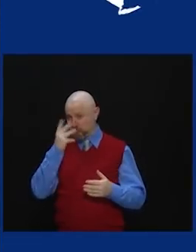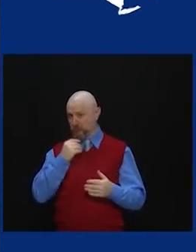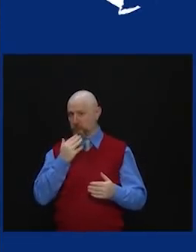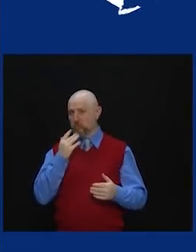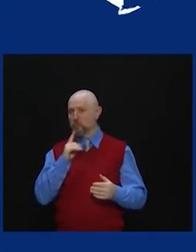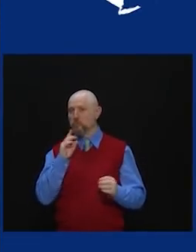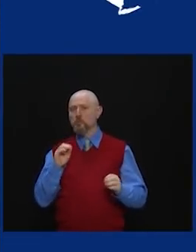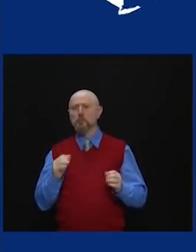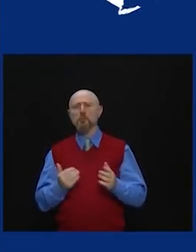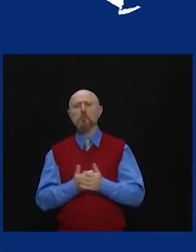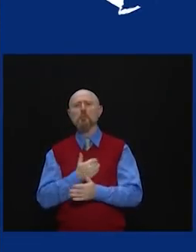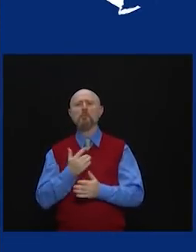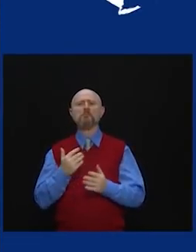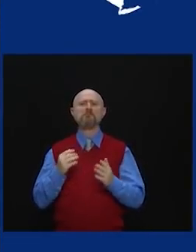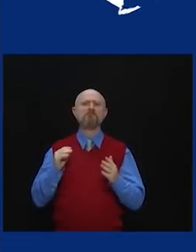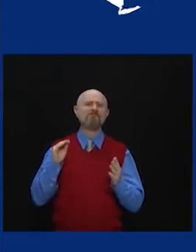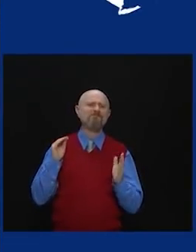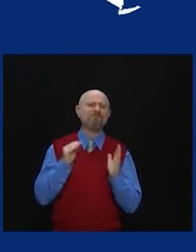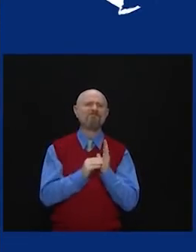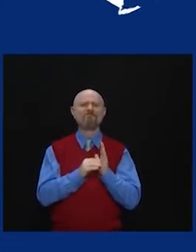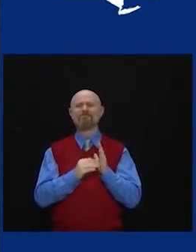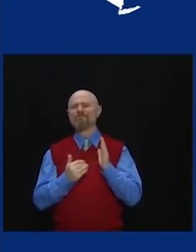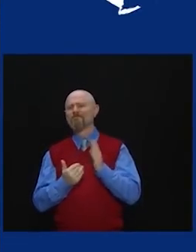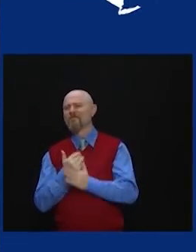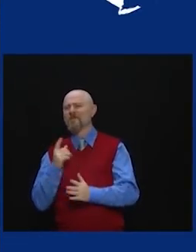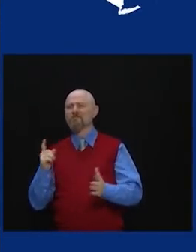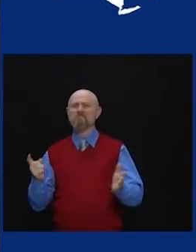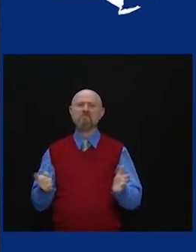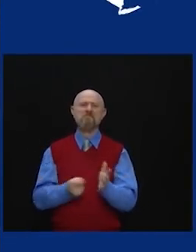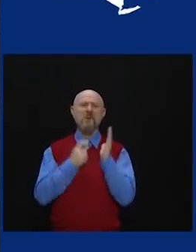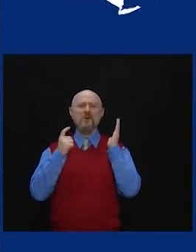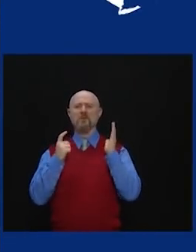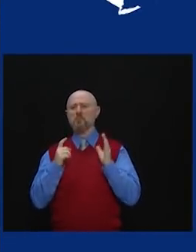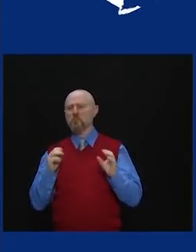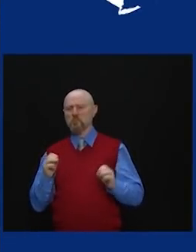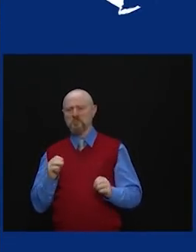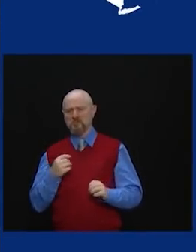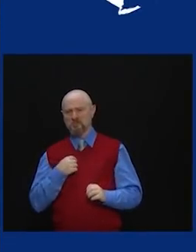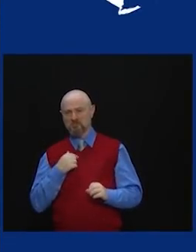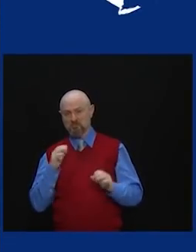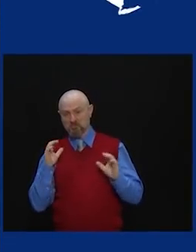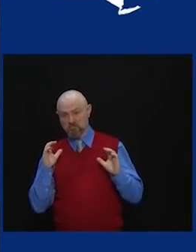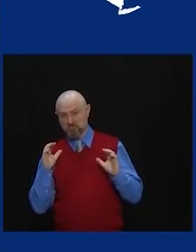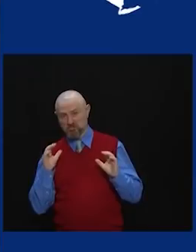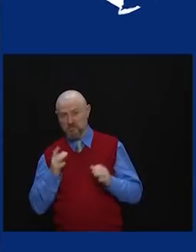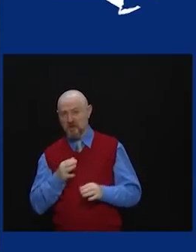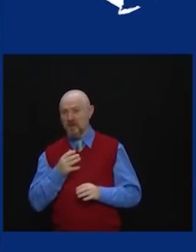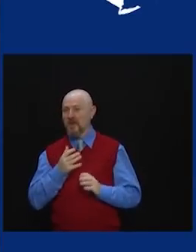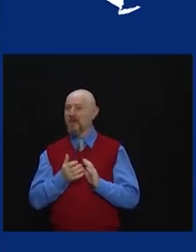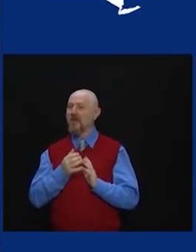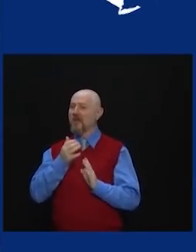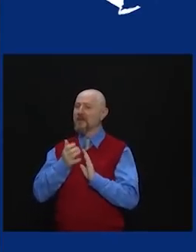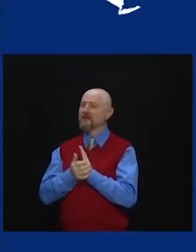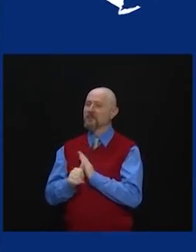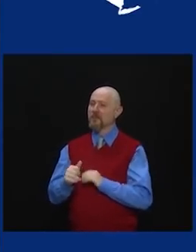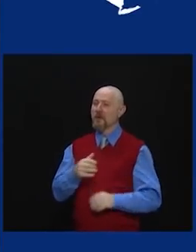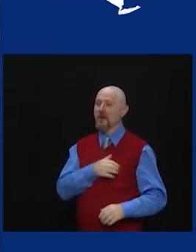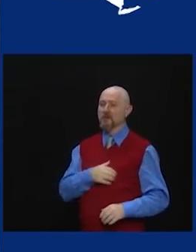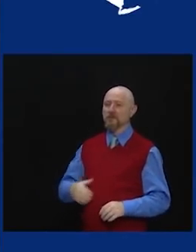finally heard from the soon-to-be mayor in New York City, Eric Adams, about how he will be keeping in that private